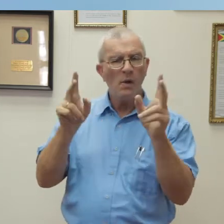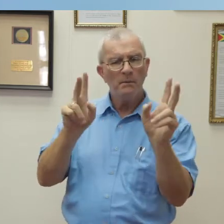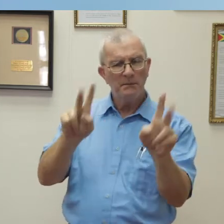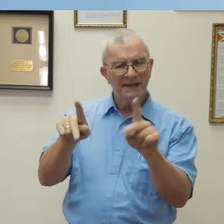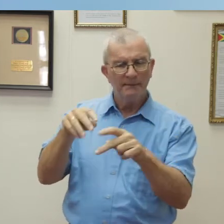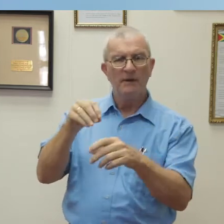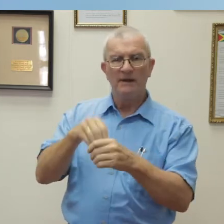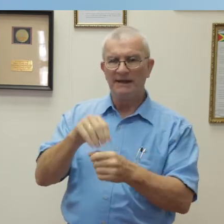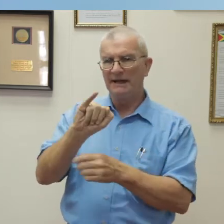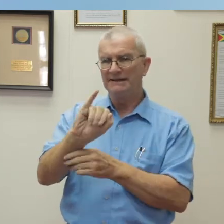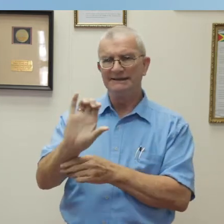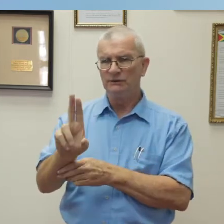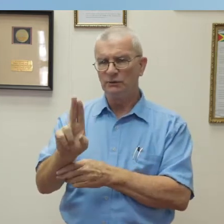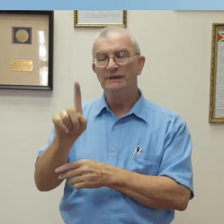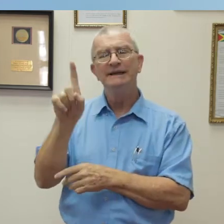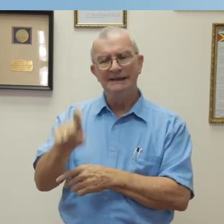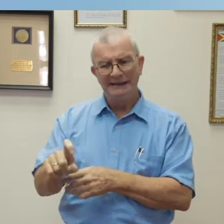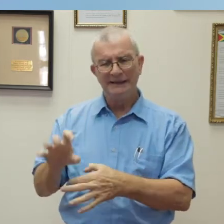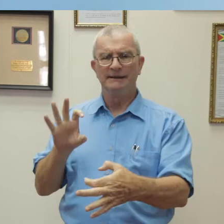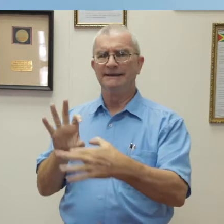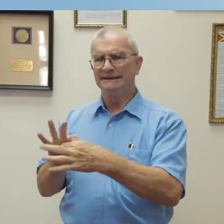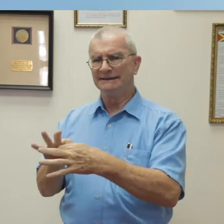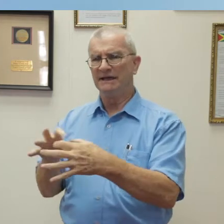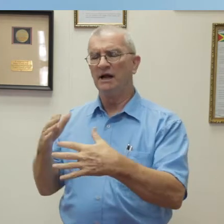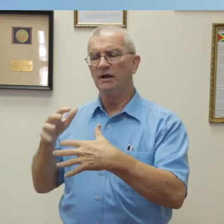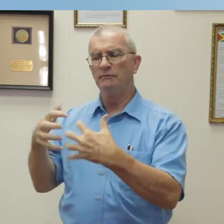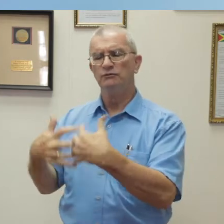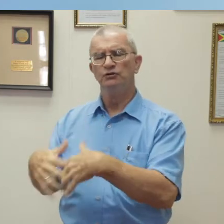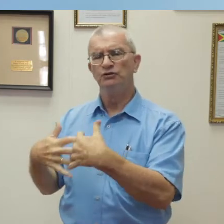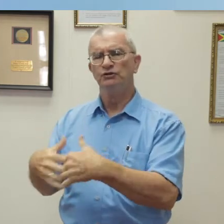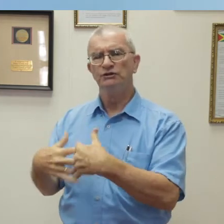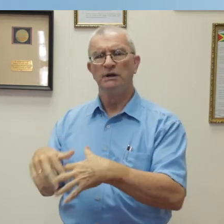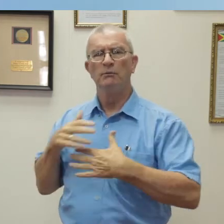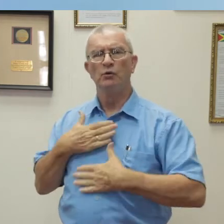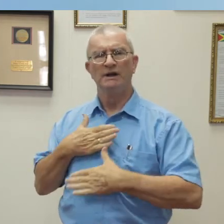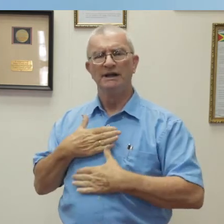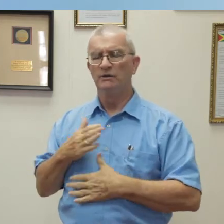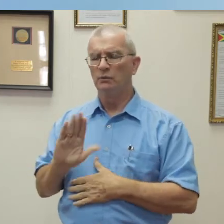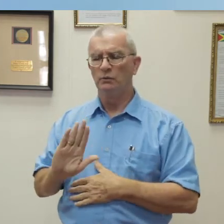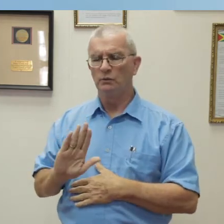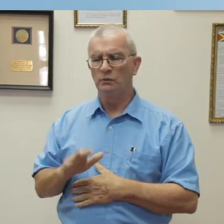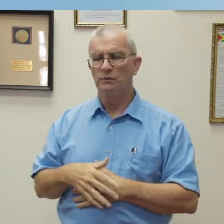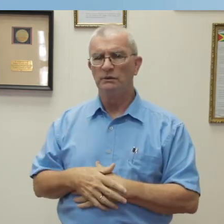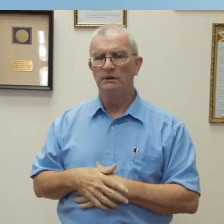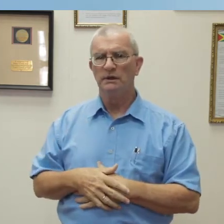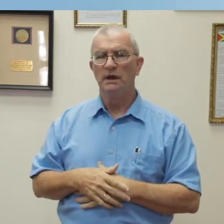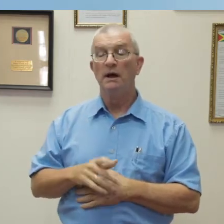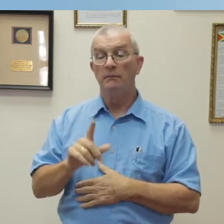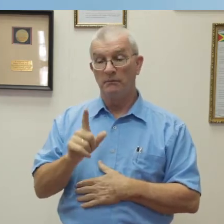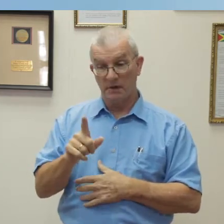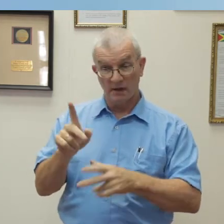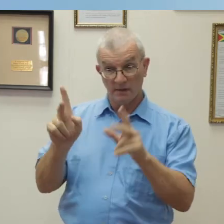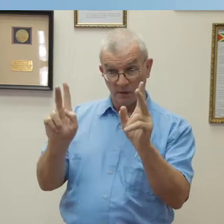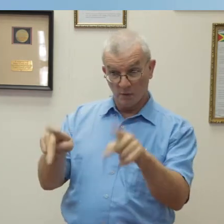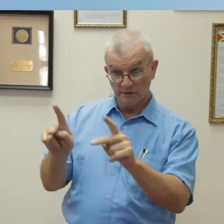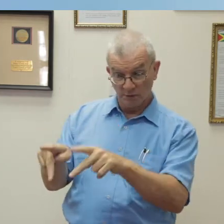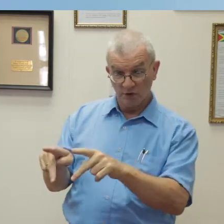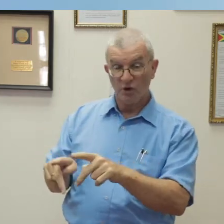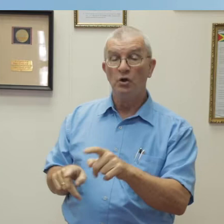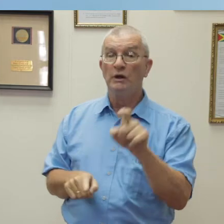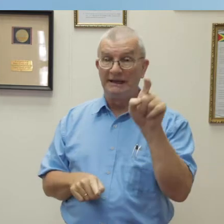need to be attached to a ventilator. However, the patients who are there do need